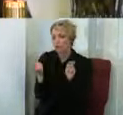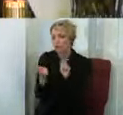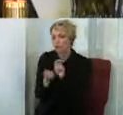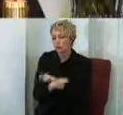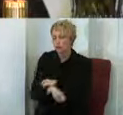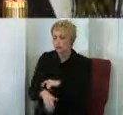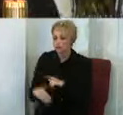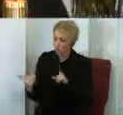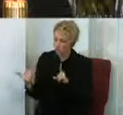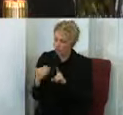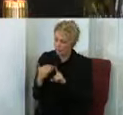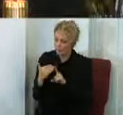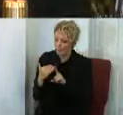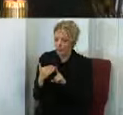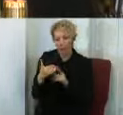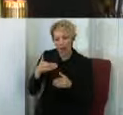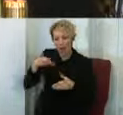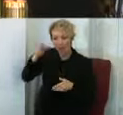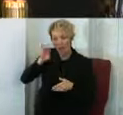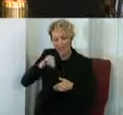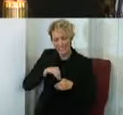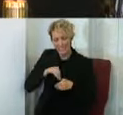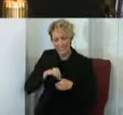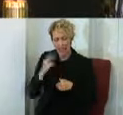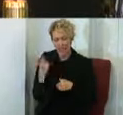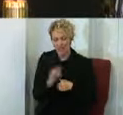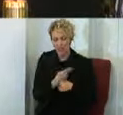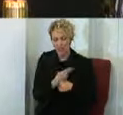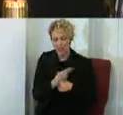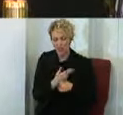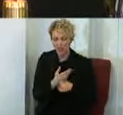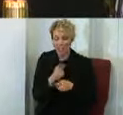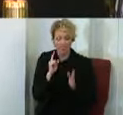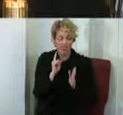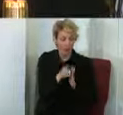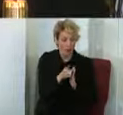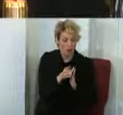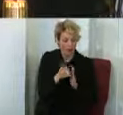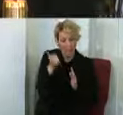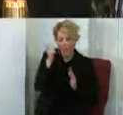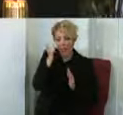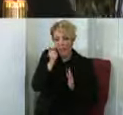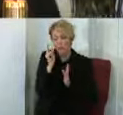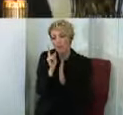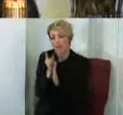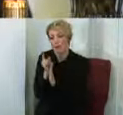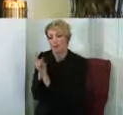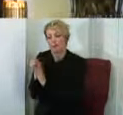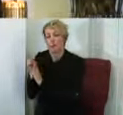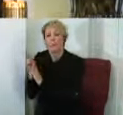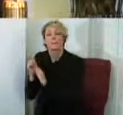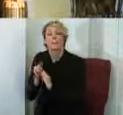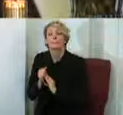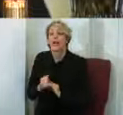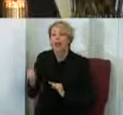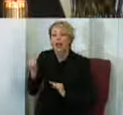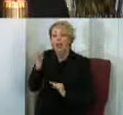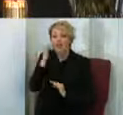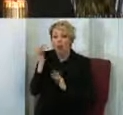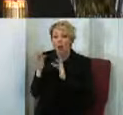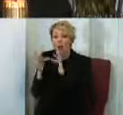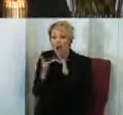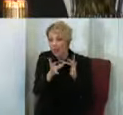that God is within us, this moment and in every moment of our day. For those who are worshiping with us